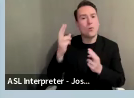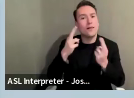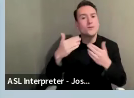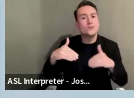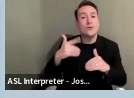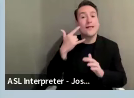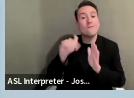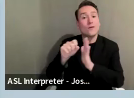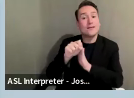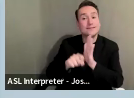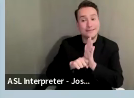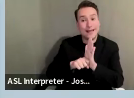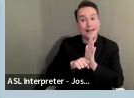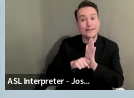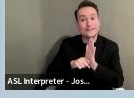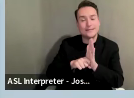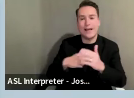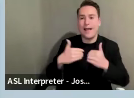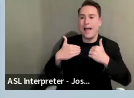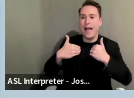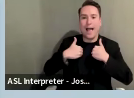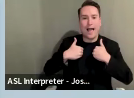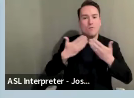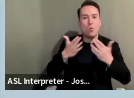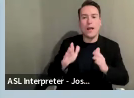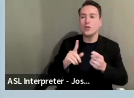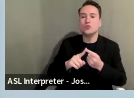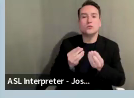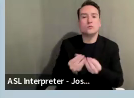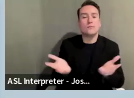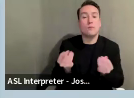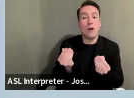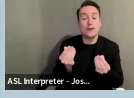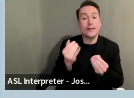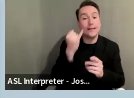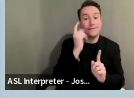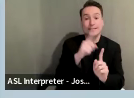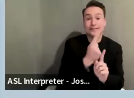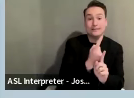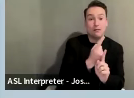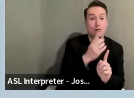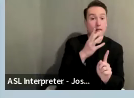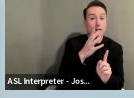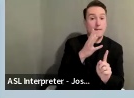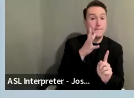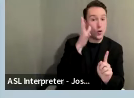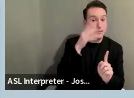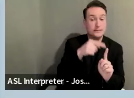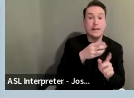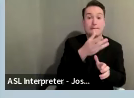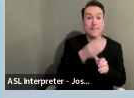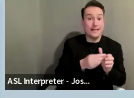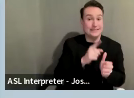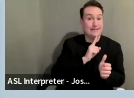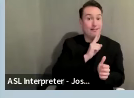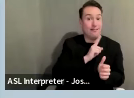California has a mechanism to distribute property. If it's a single parent who passes away after a